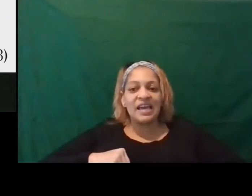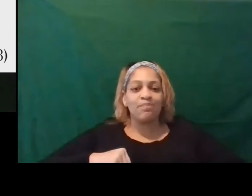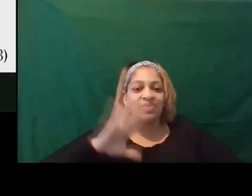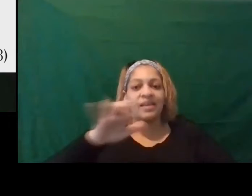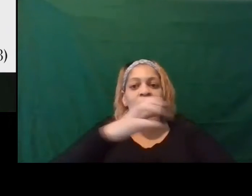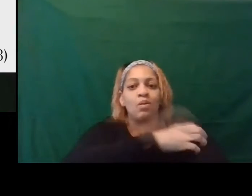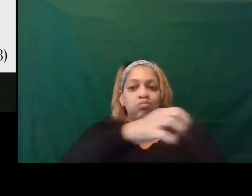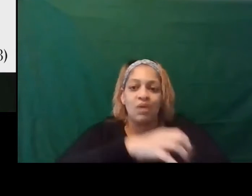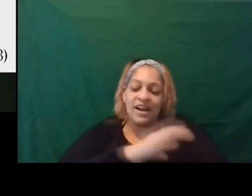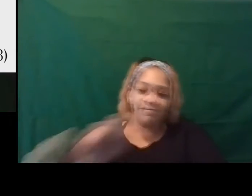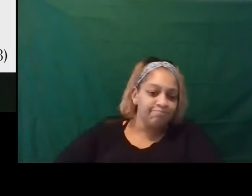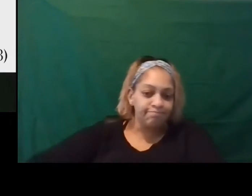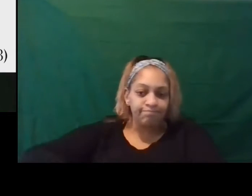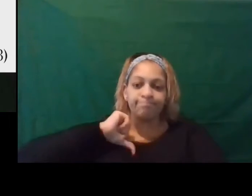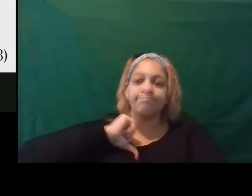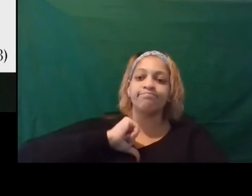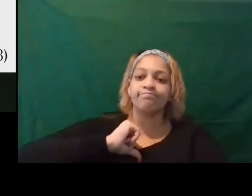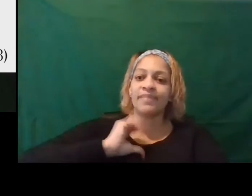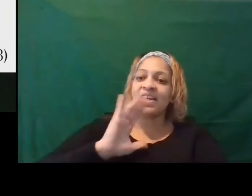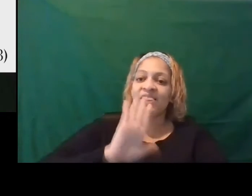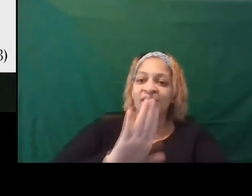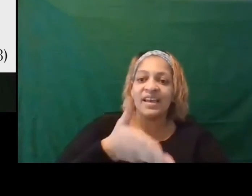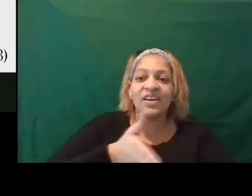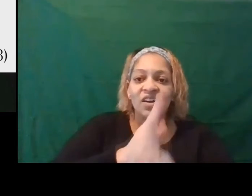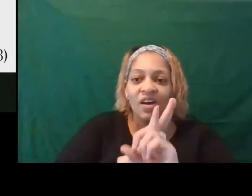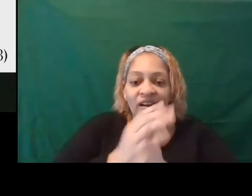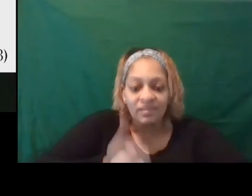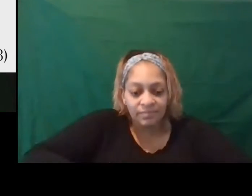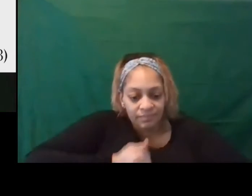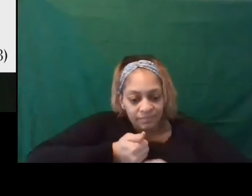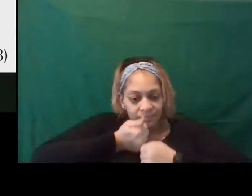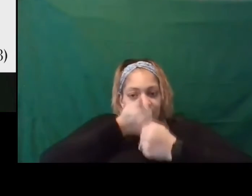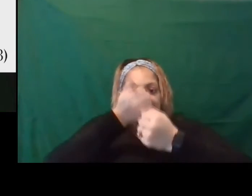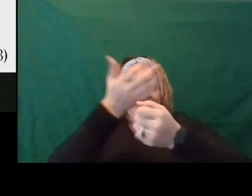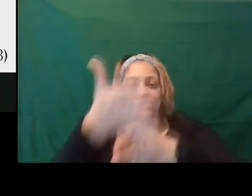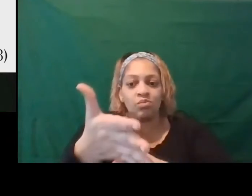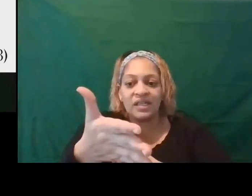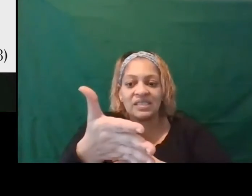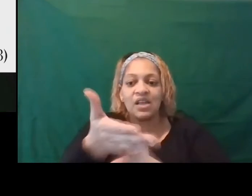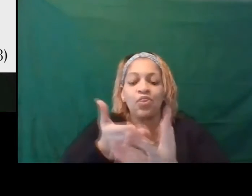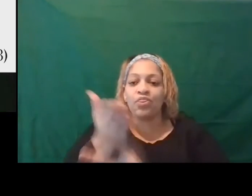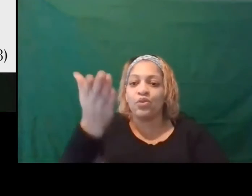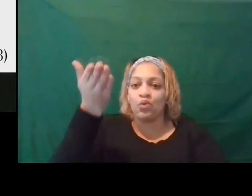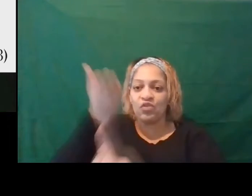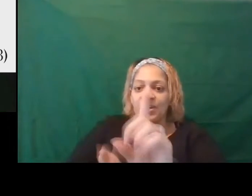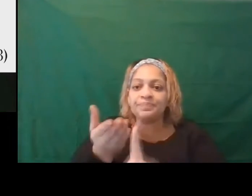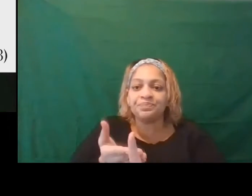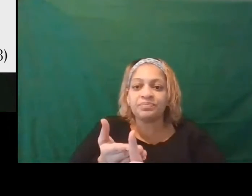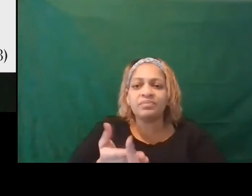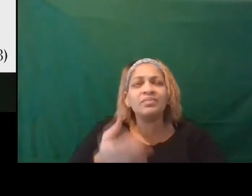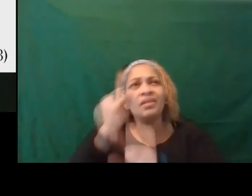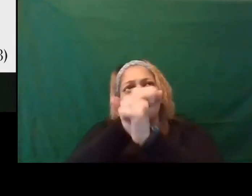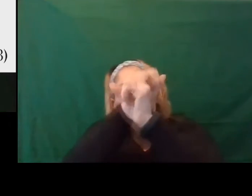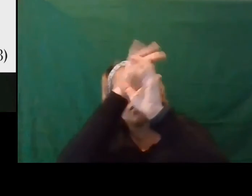full pride of being God expressing as them. Imagine what this does for